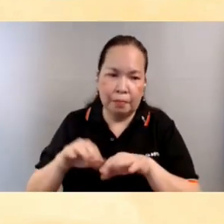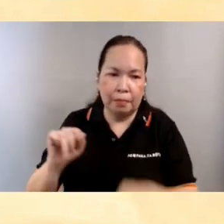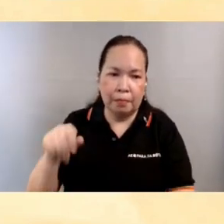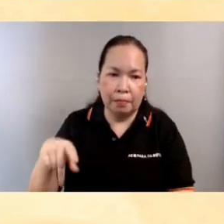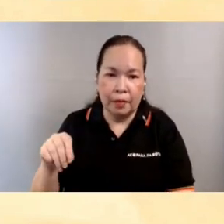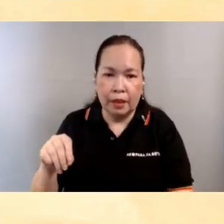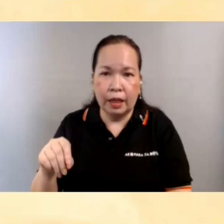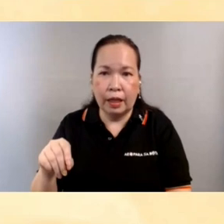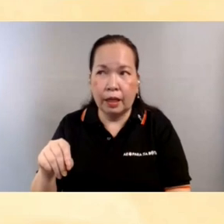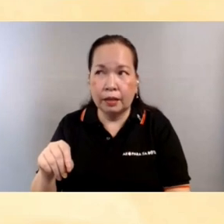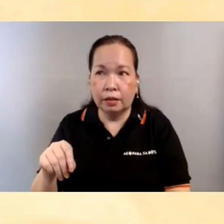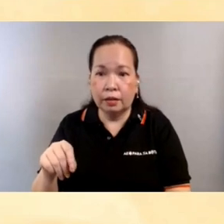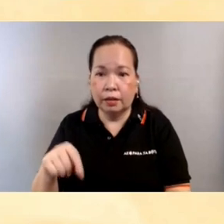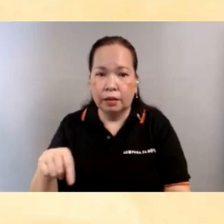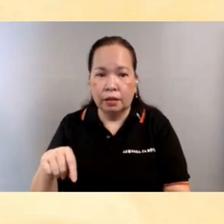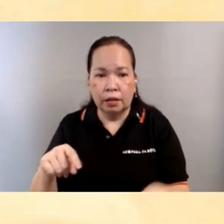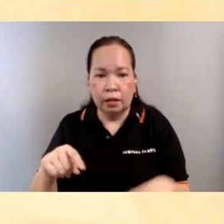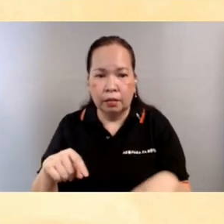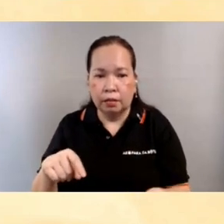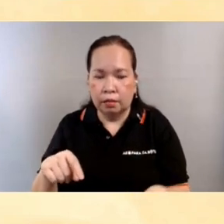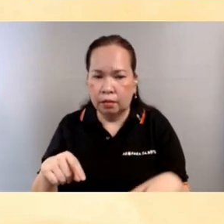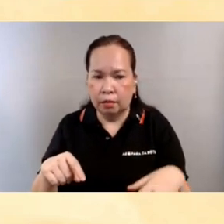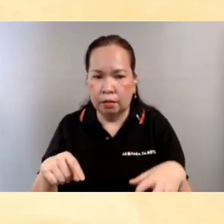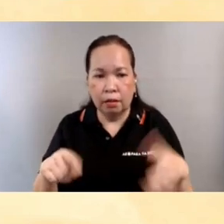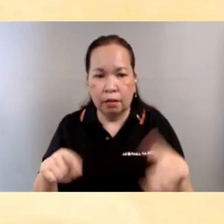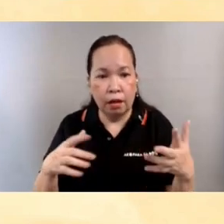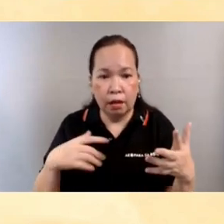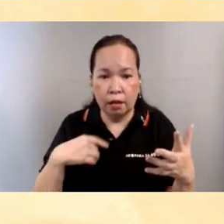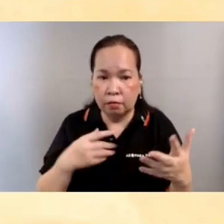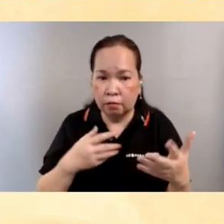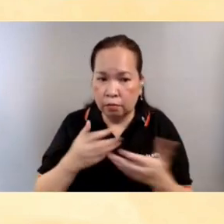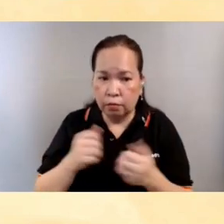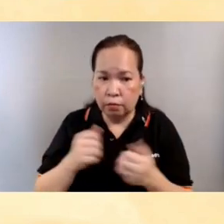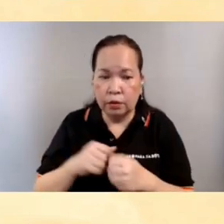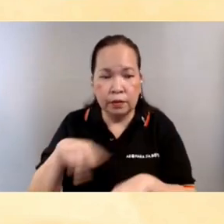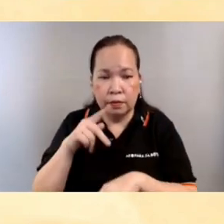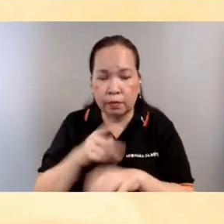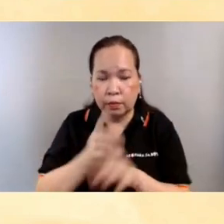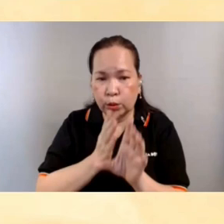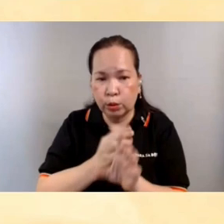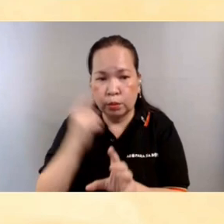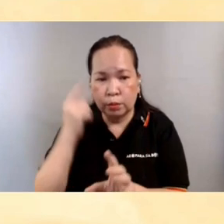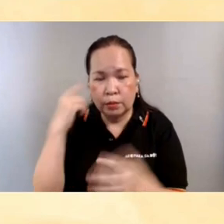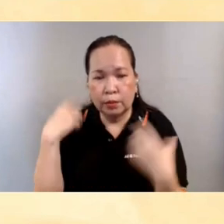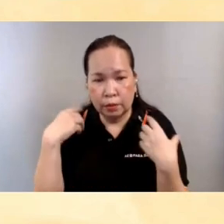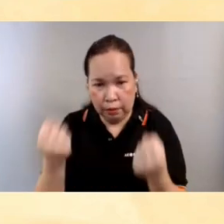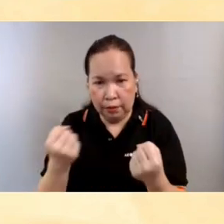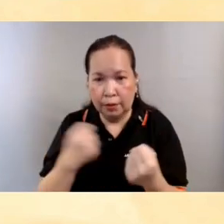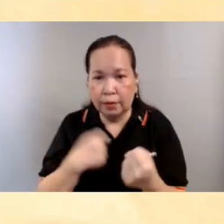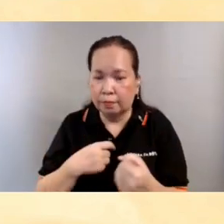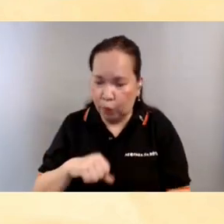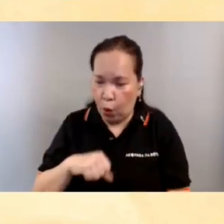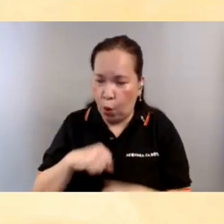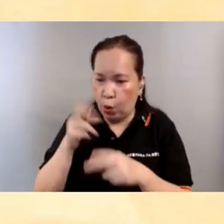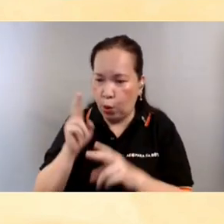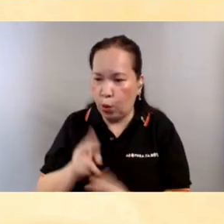actively mentors and is an invaluable consultant to the Philippine psychology and mental health space. I am proud to present our